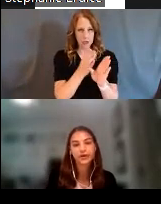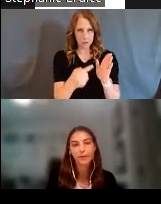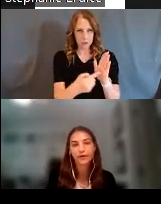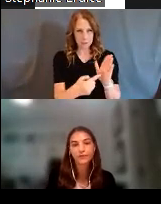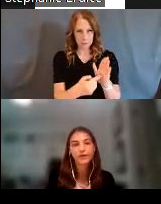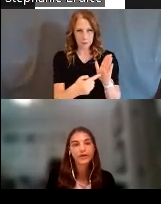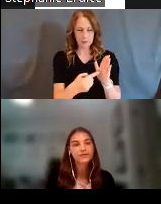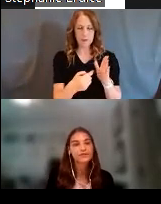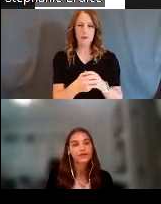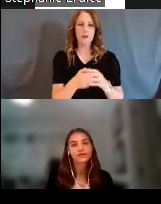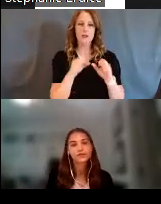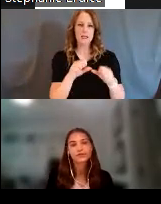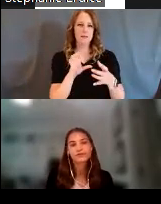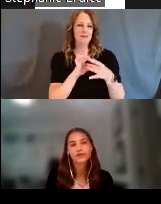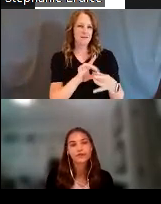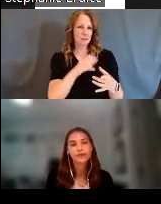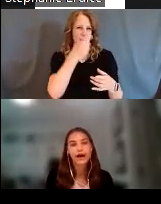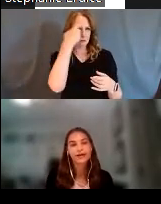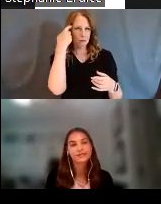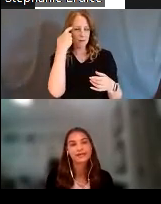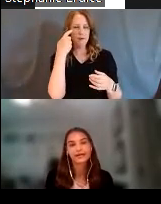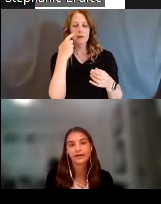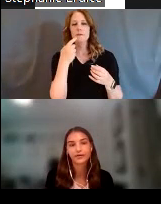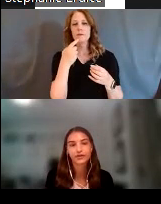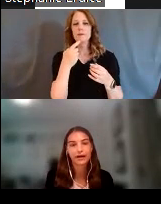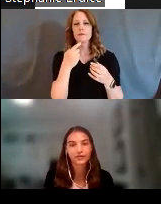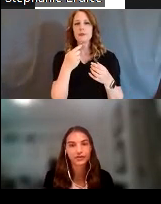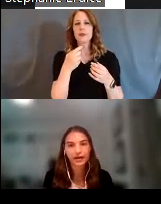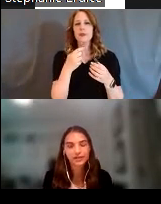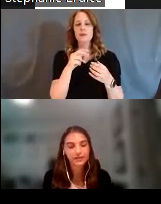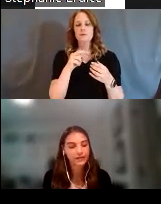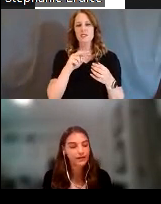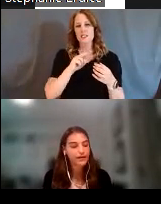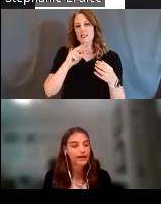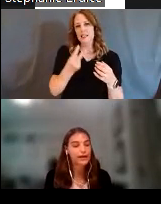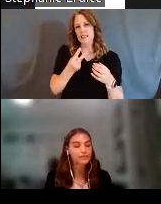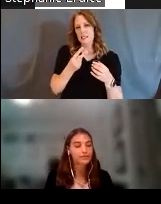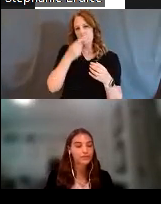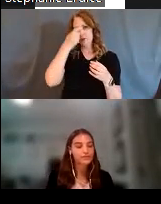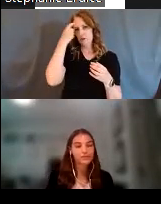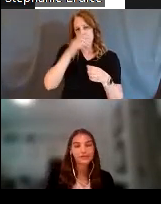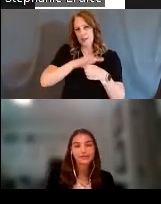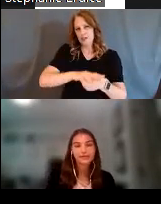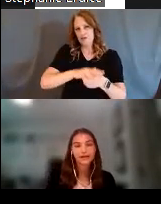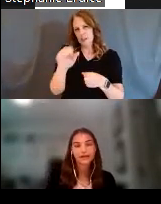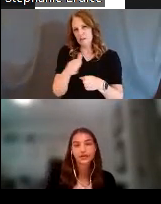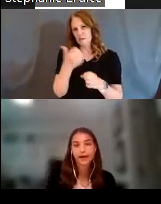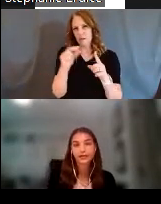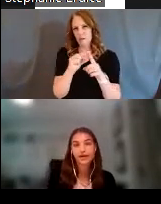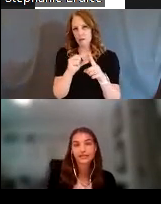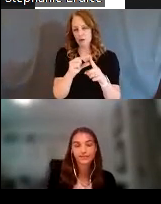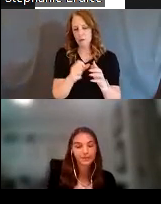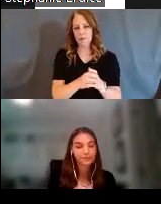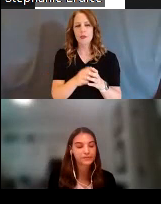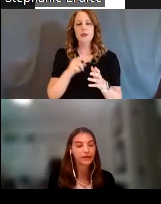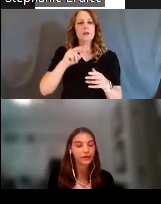associated with the trauma. This also is referred to as secondary traumatic stress. So some of these secondary